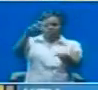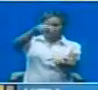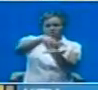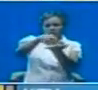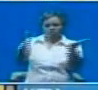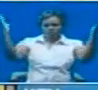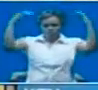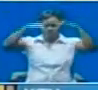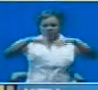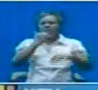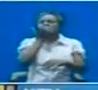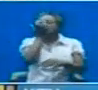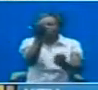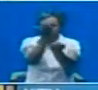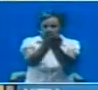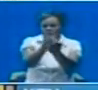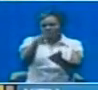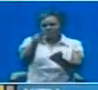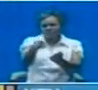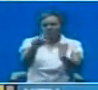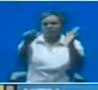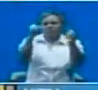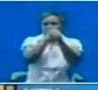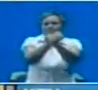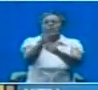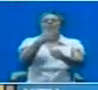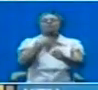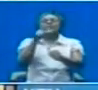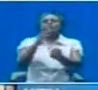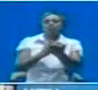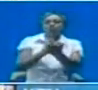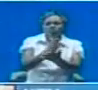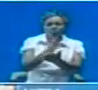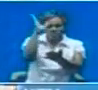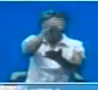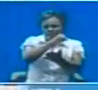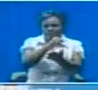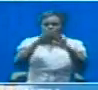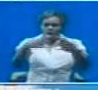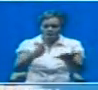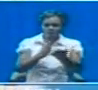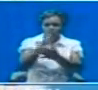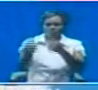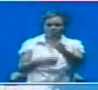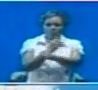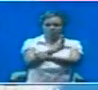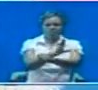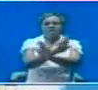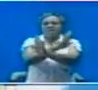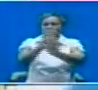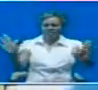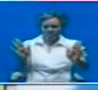conference and dismissed an application by his defense team seeking to have him skip the session or appear via video link.